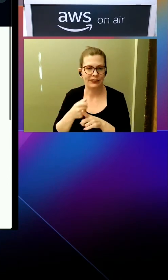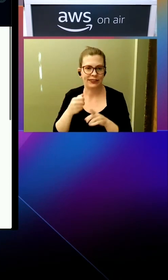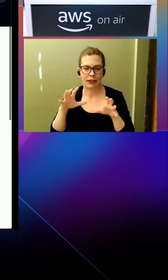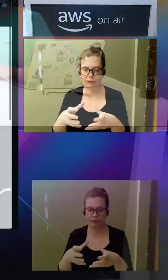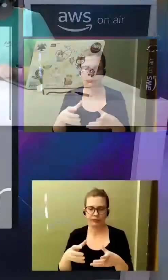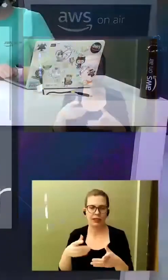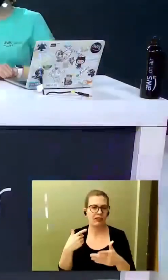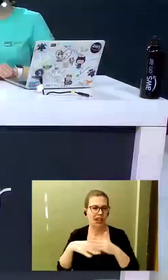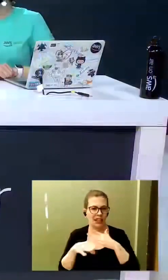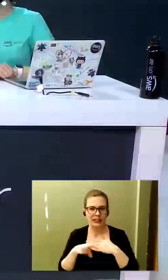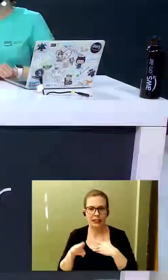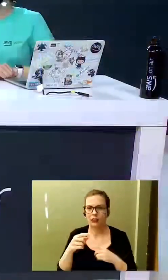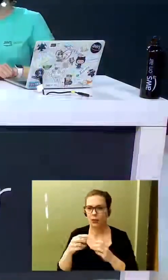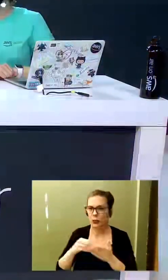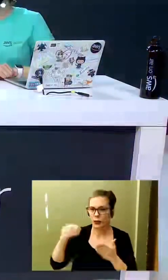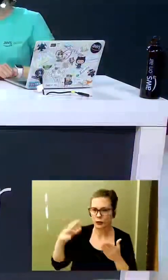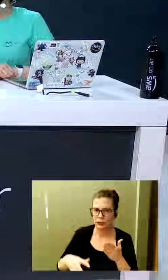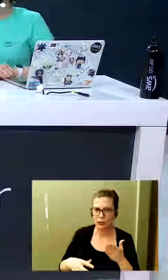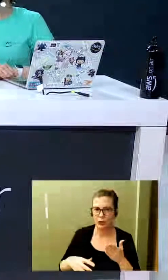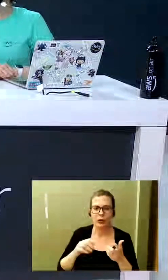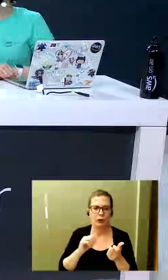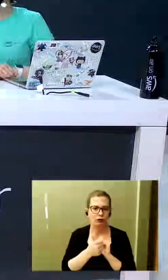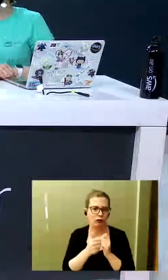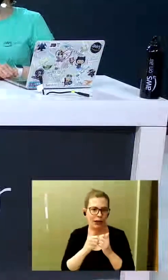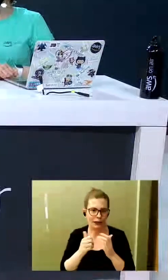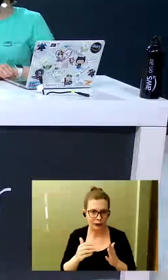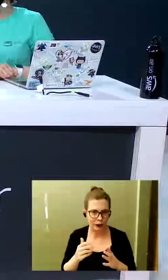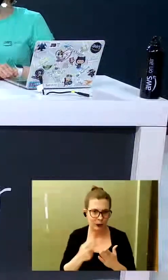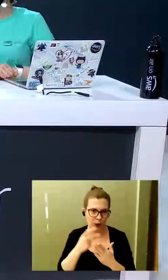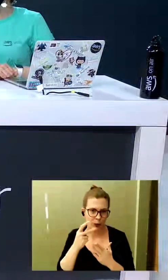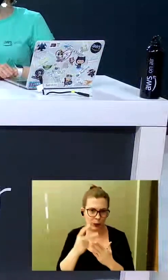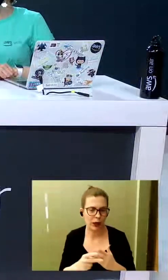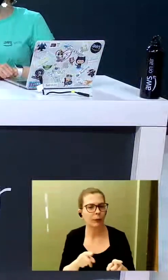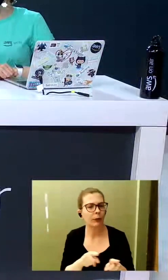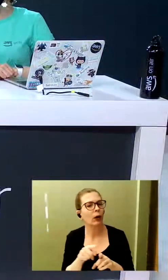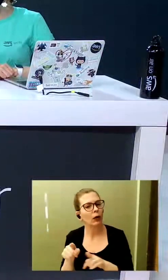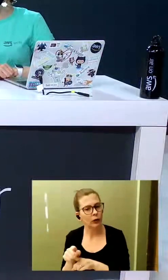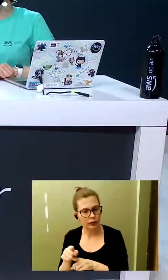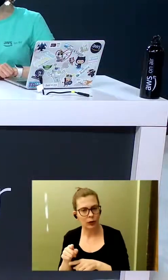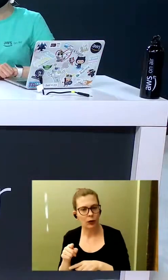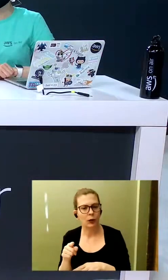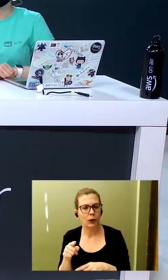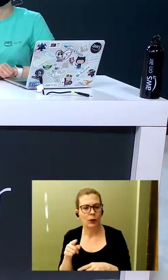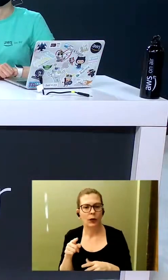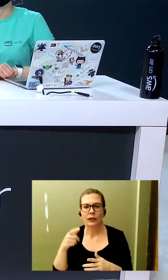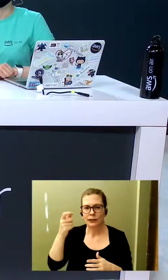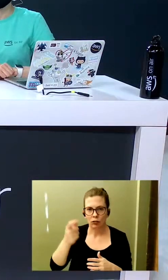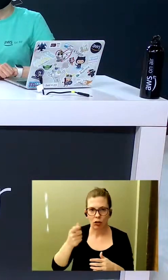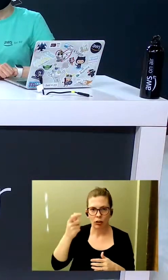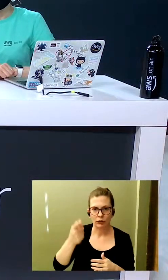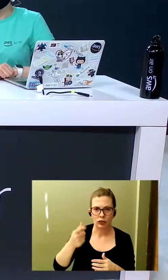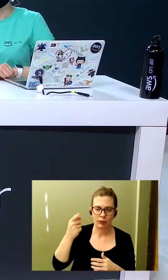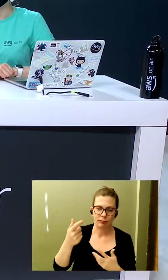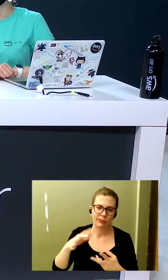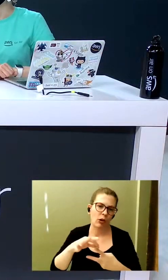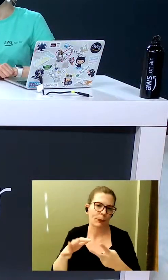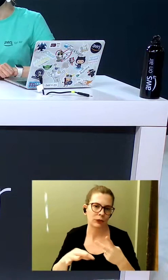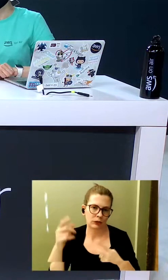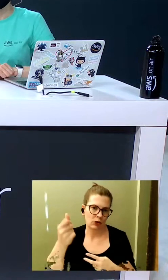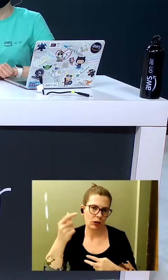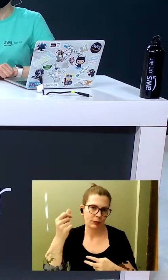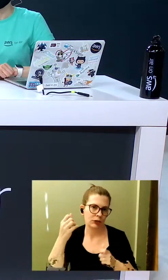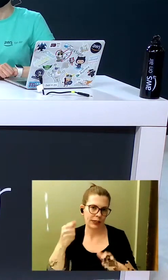Student Racer program, but also the scholarship, which is optional. You can enter if you want to.